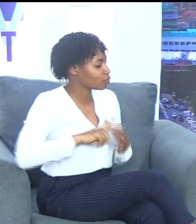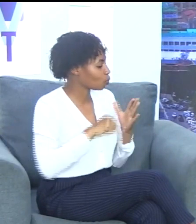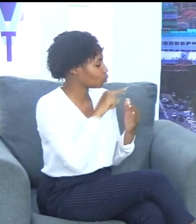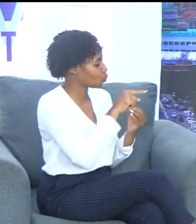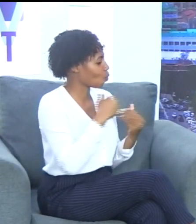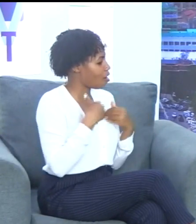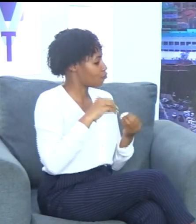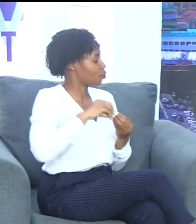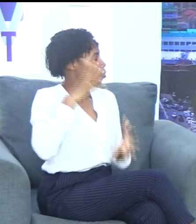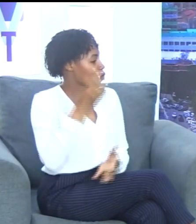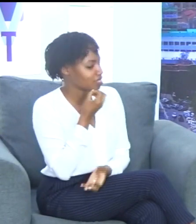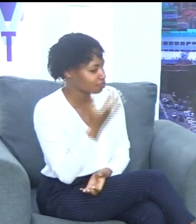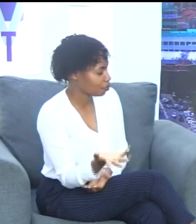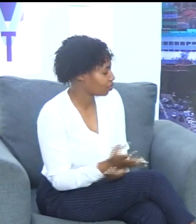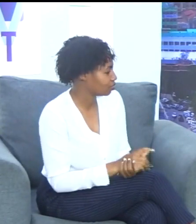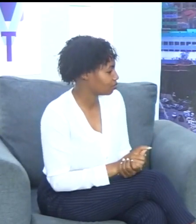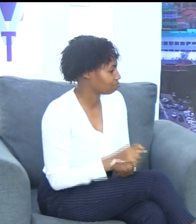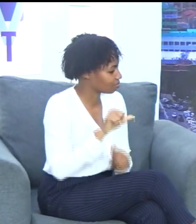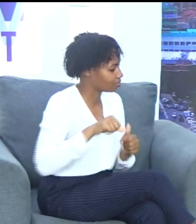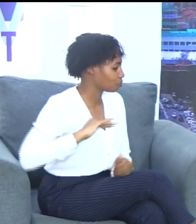tell people